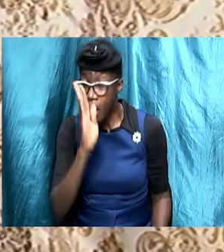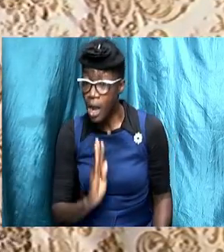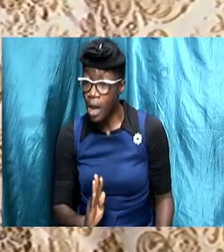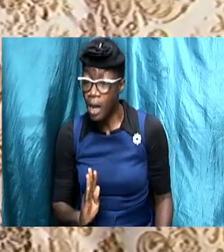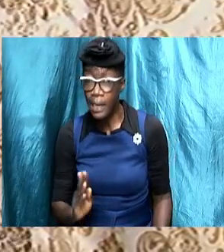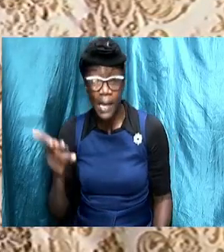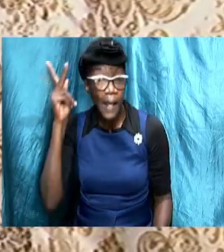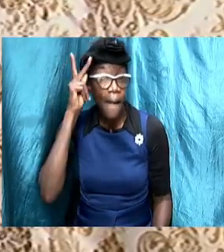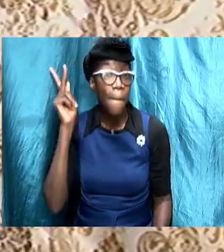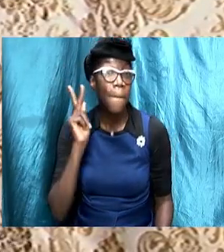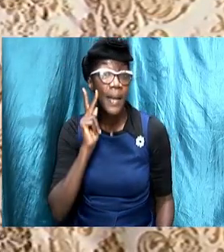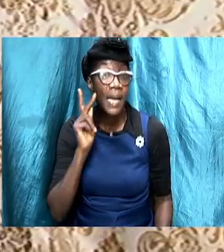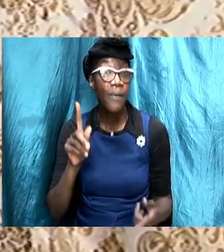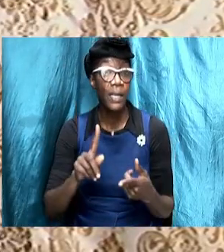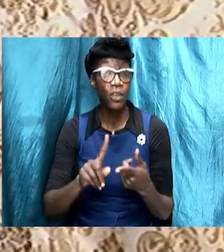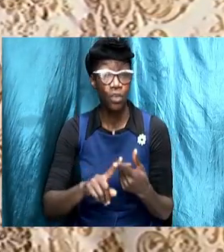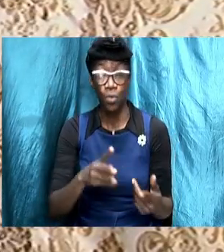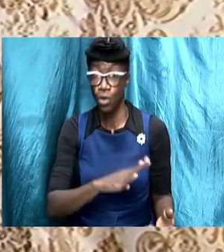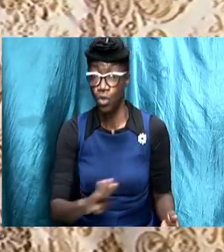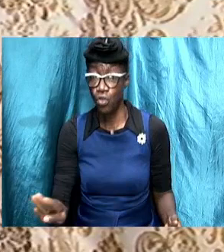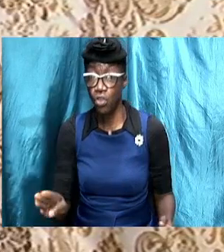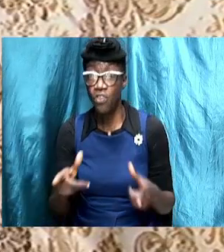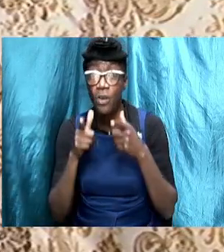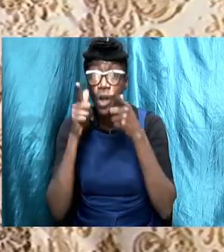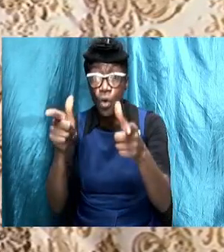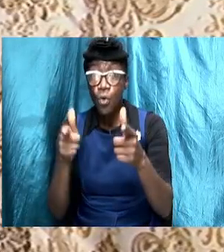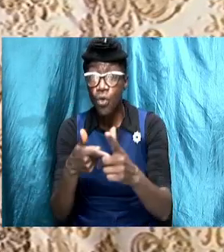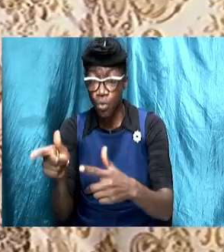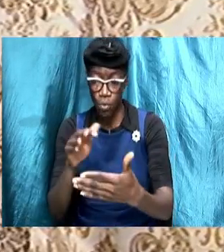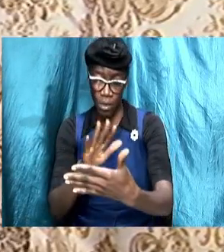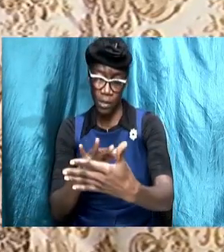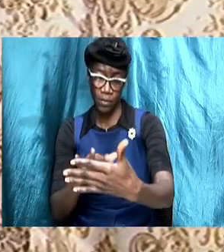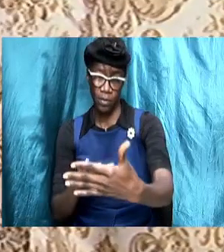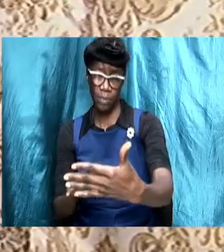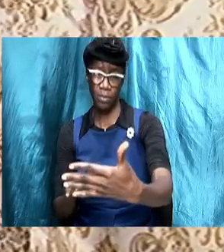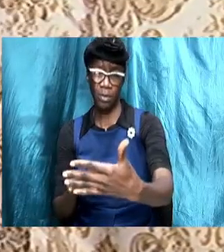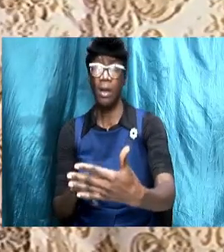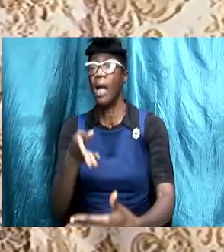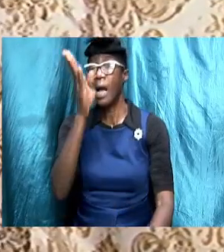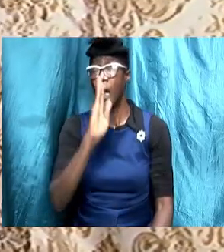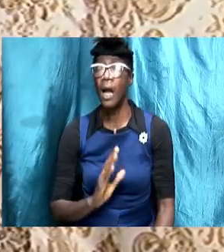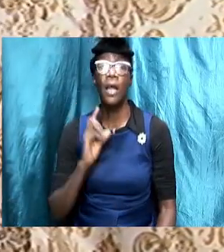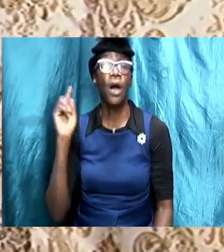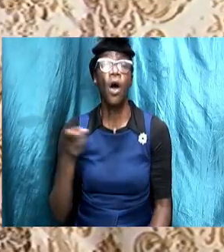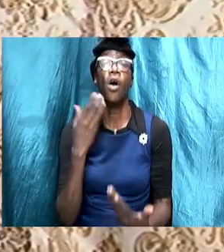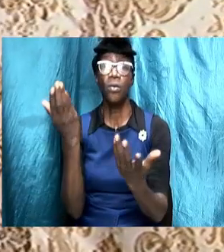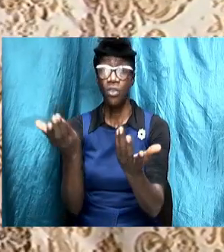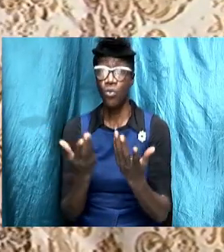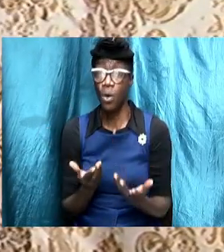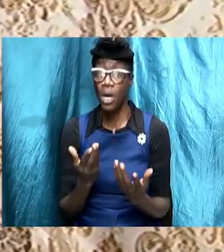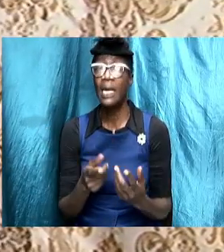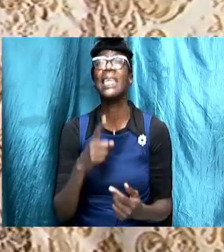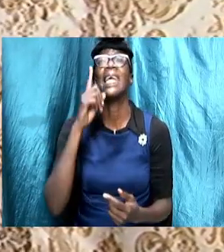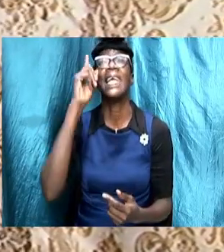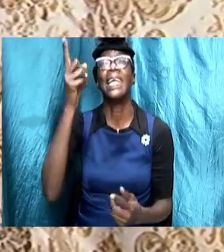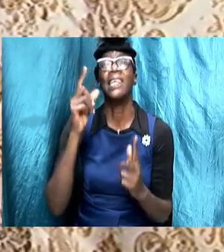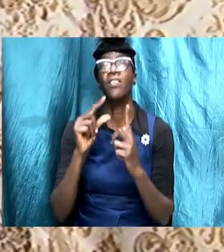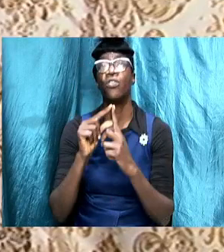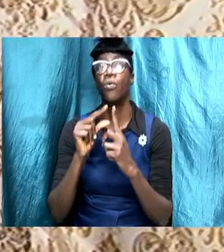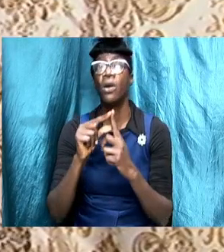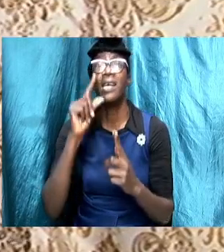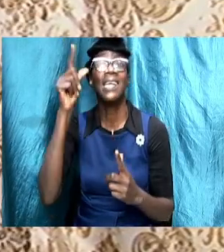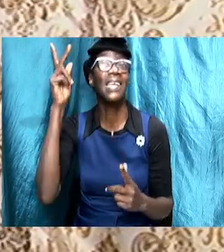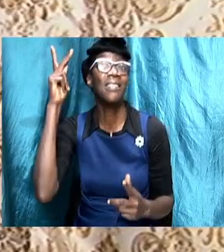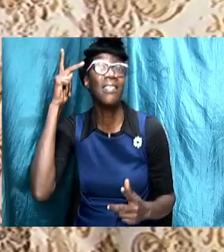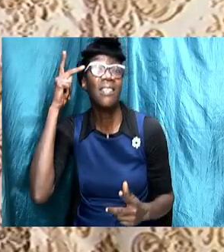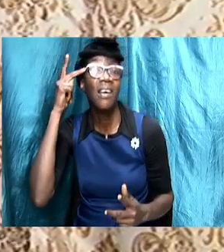we look through the scriptures, we realize that God always intended, amen, for his word, for his knowledge, amen,